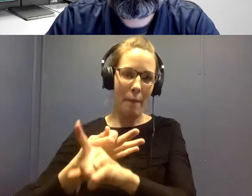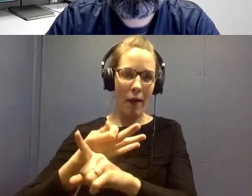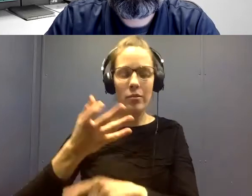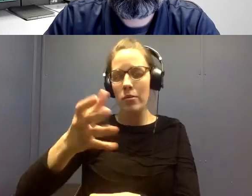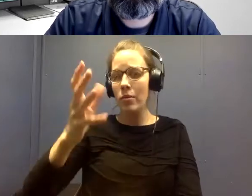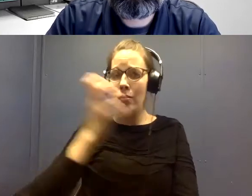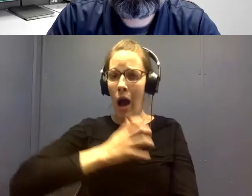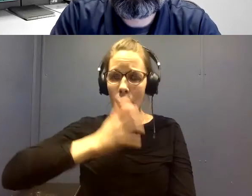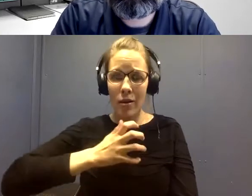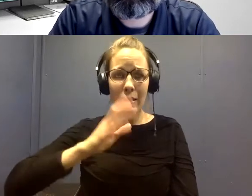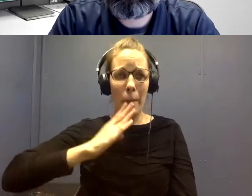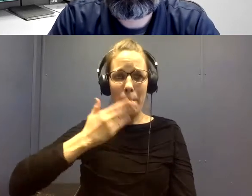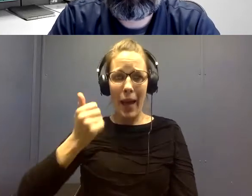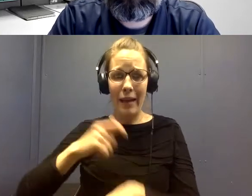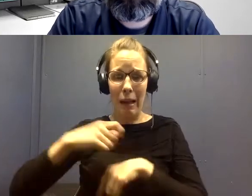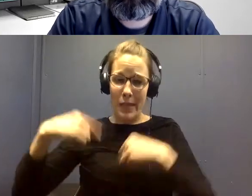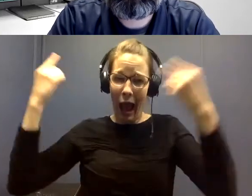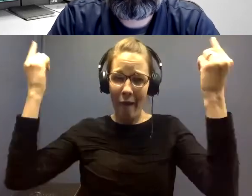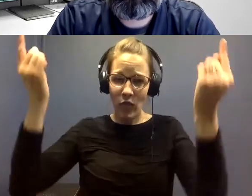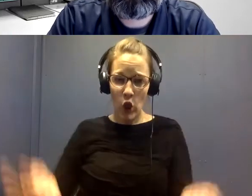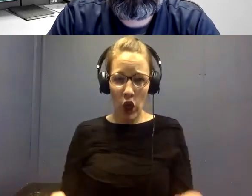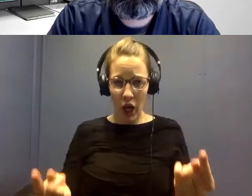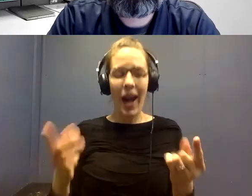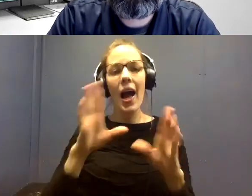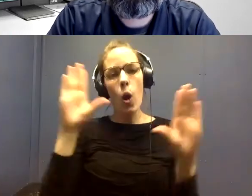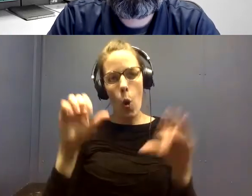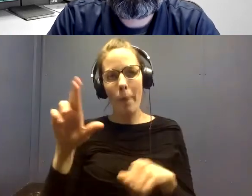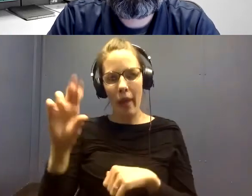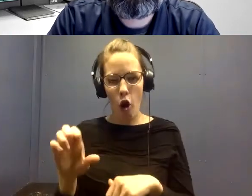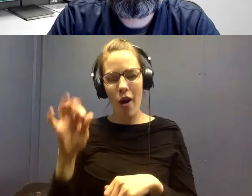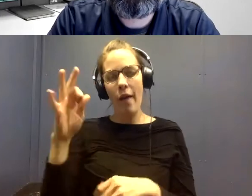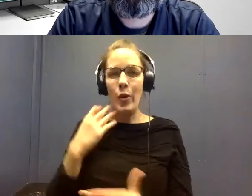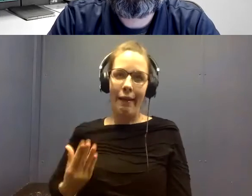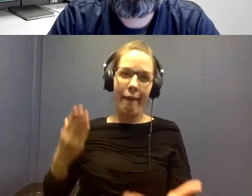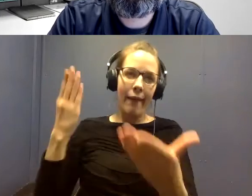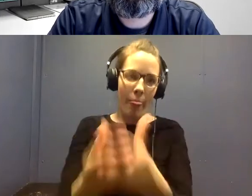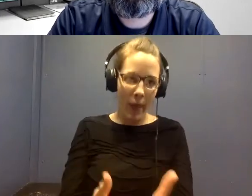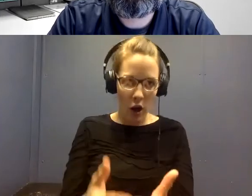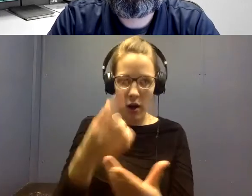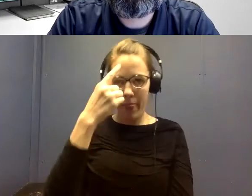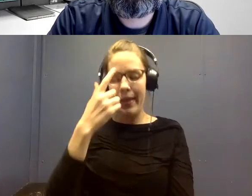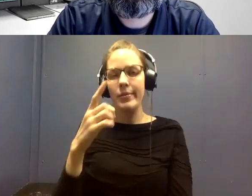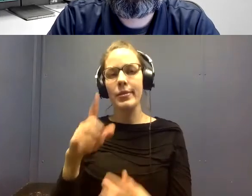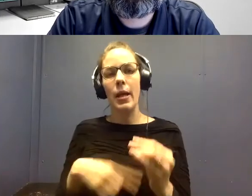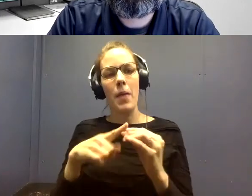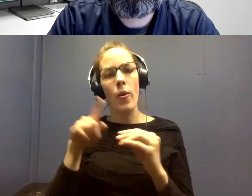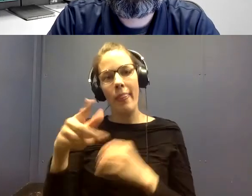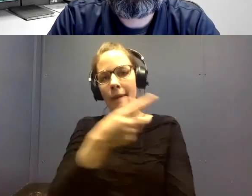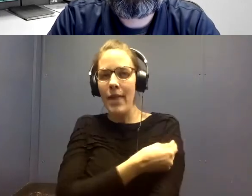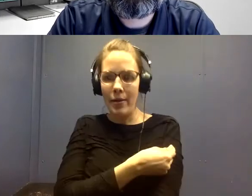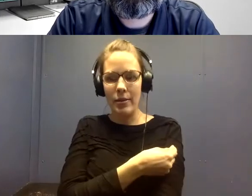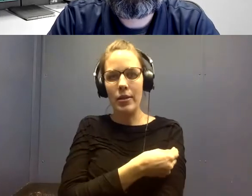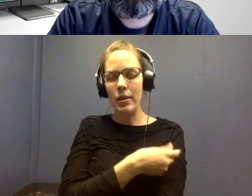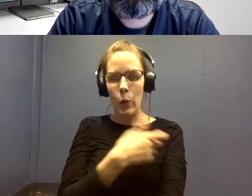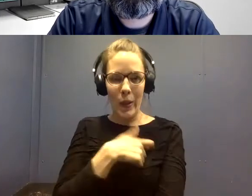tremendous, could be some of the best times ever. And I hope that they are, if we can get there. And I think that this is all about getting that vaccine so that way